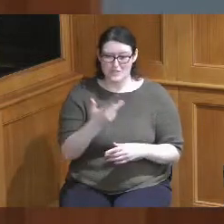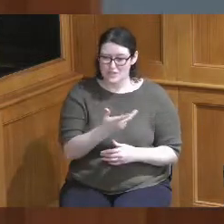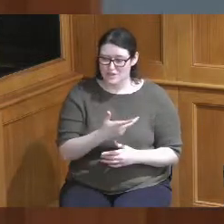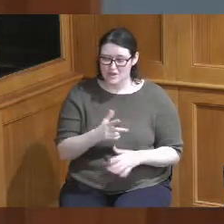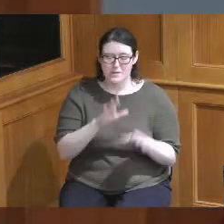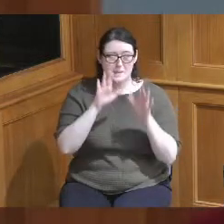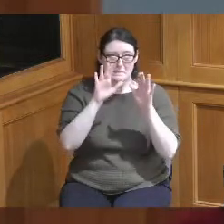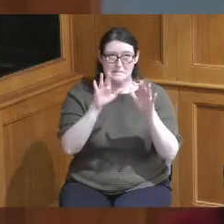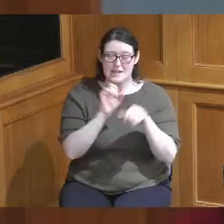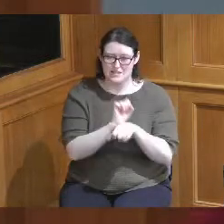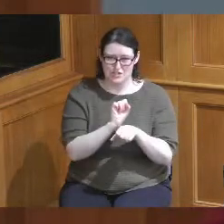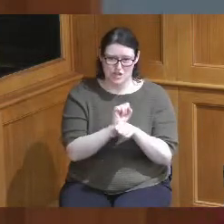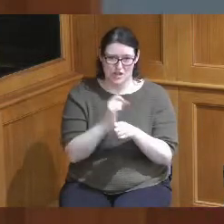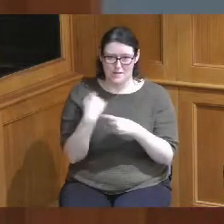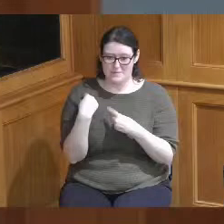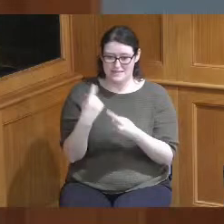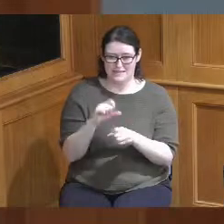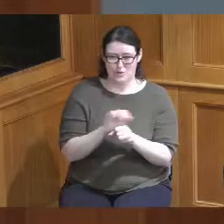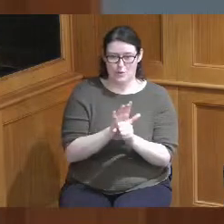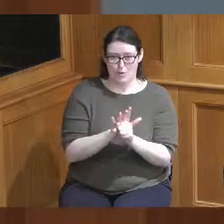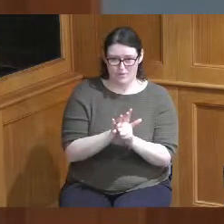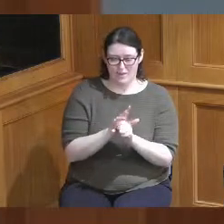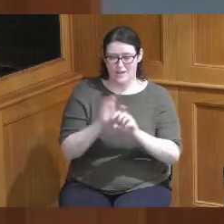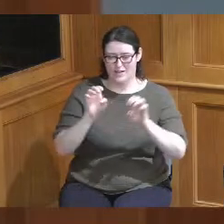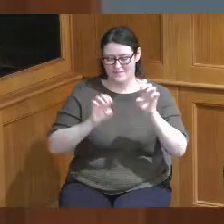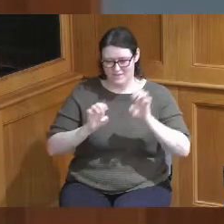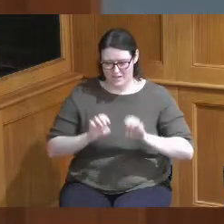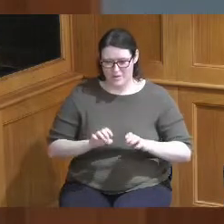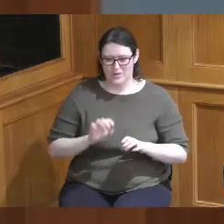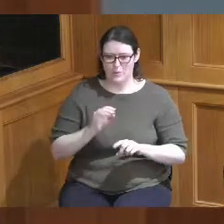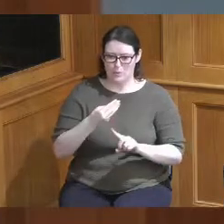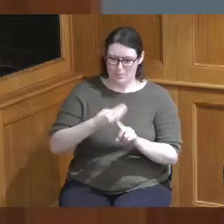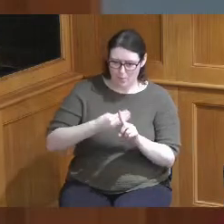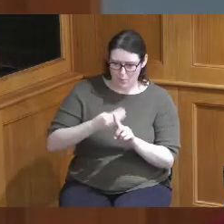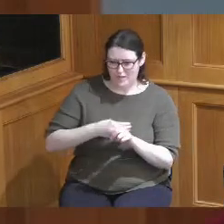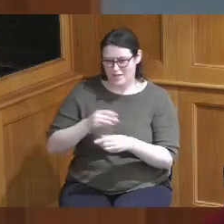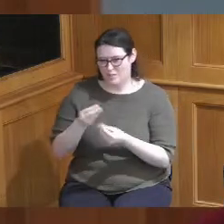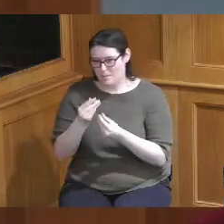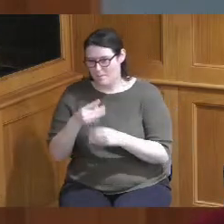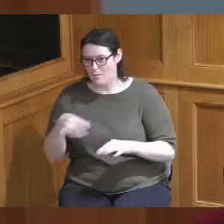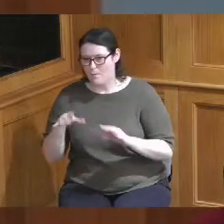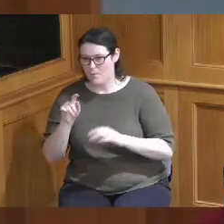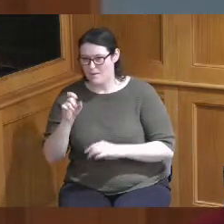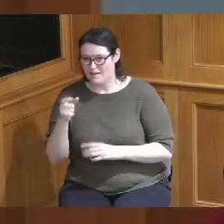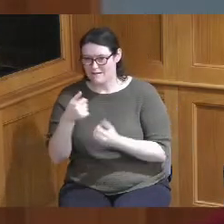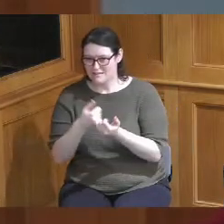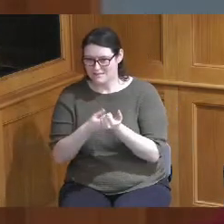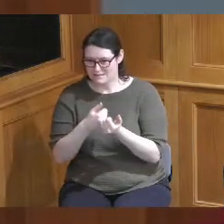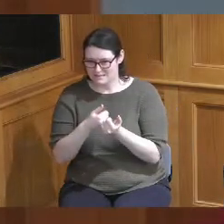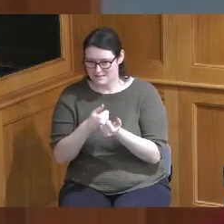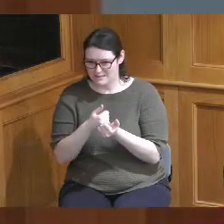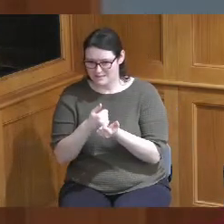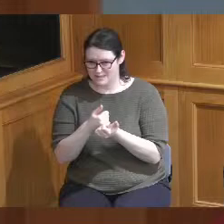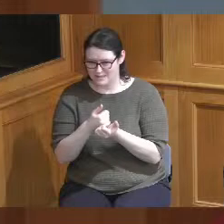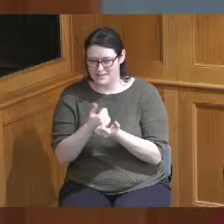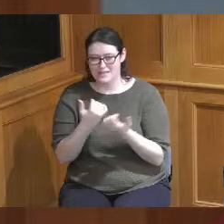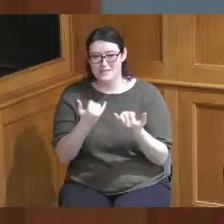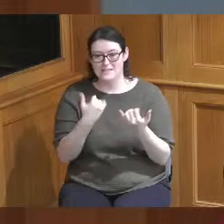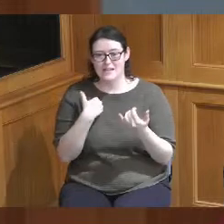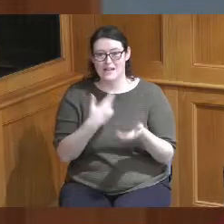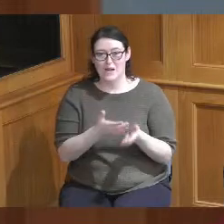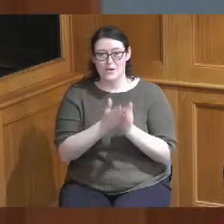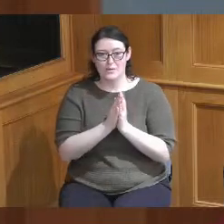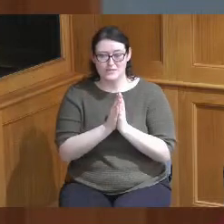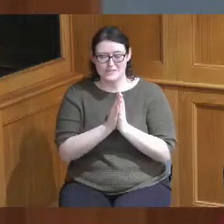job since the pandemic evaluating mortgage and property tax assistance. Today, I am here to ask that with the